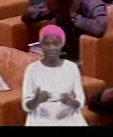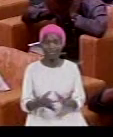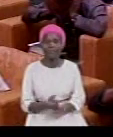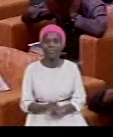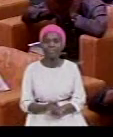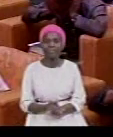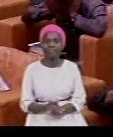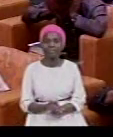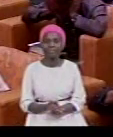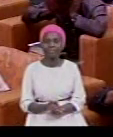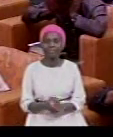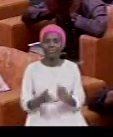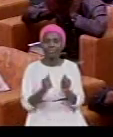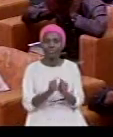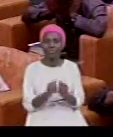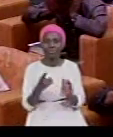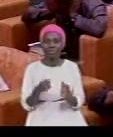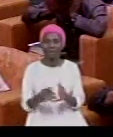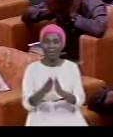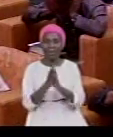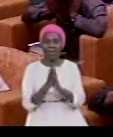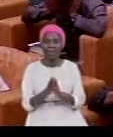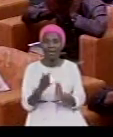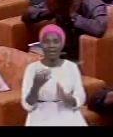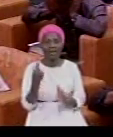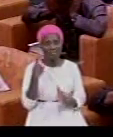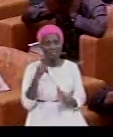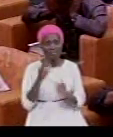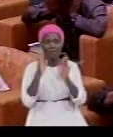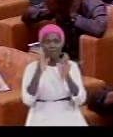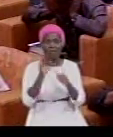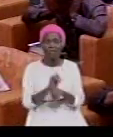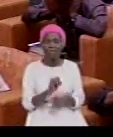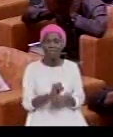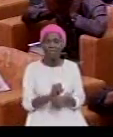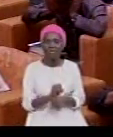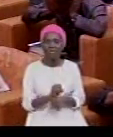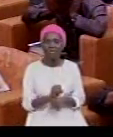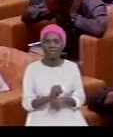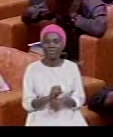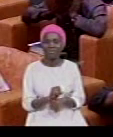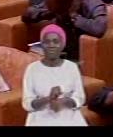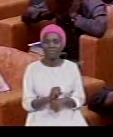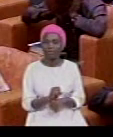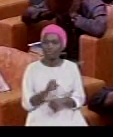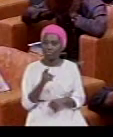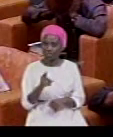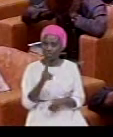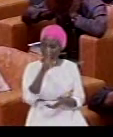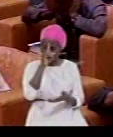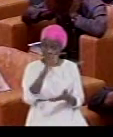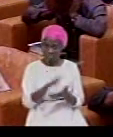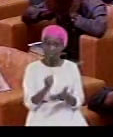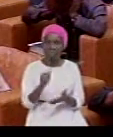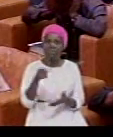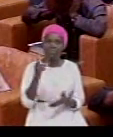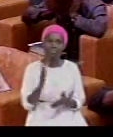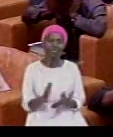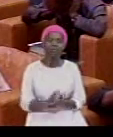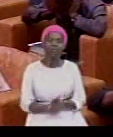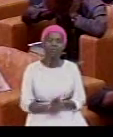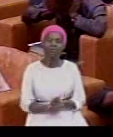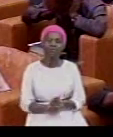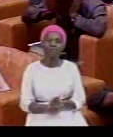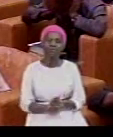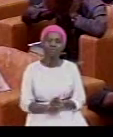with the prayer for miracles. And I want you to believe God. You know, tonight being